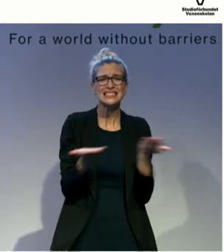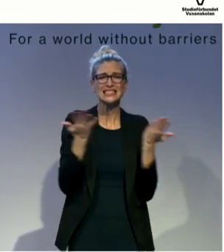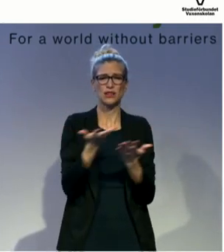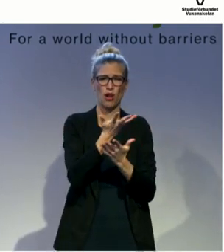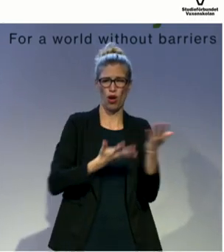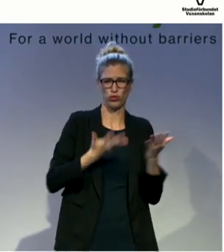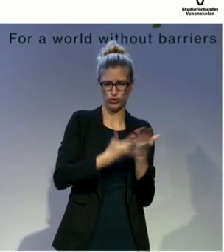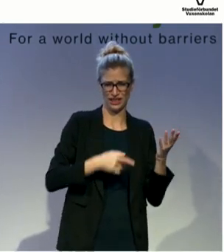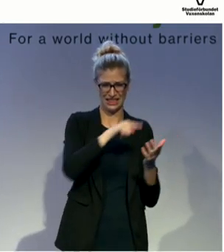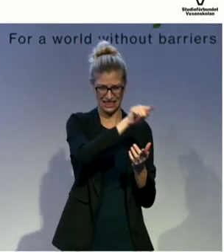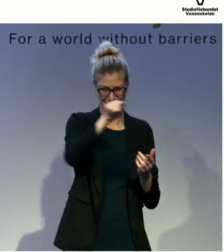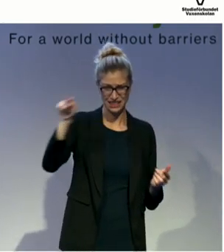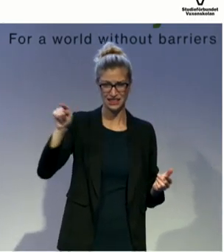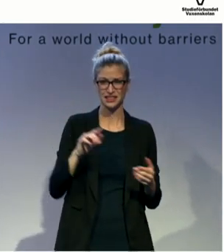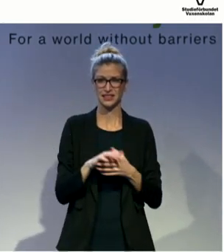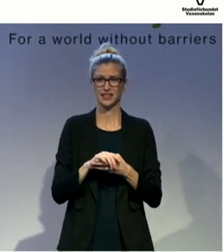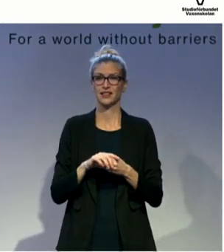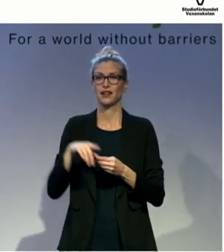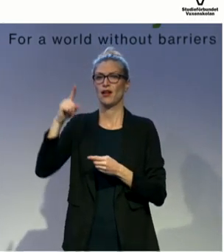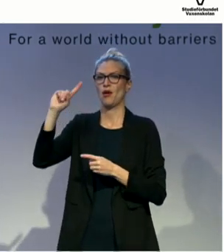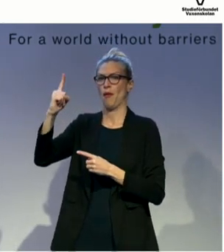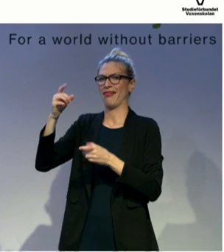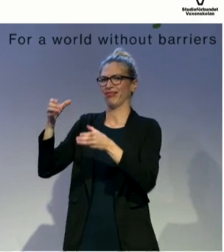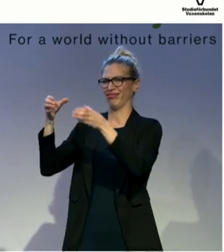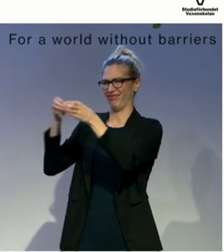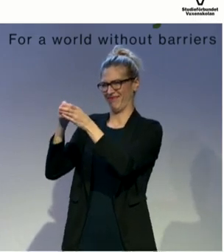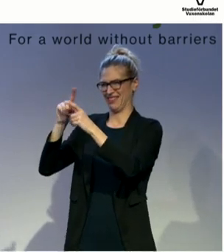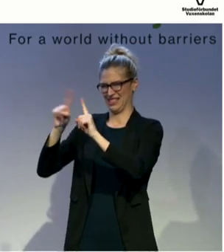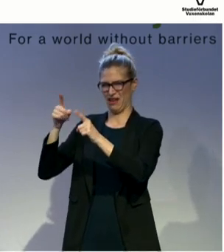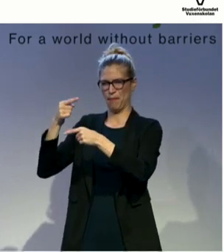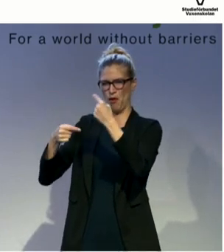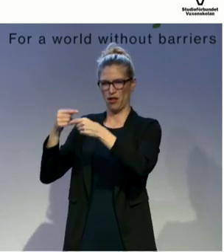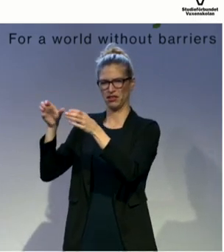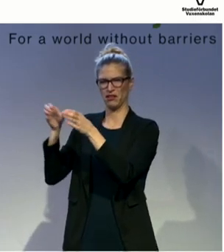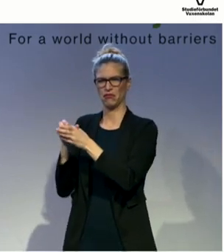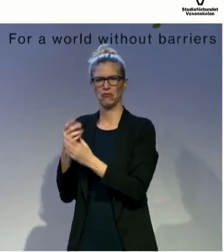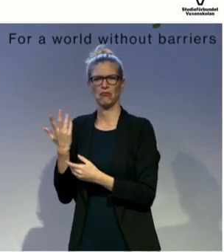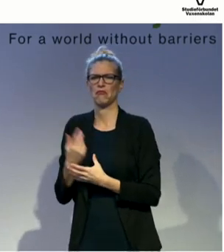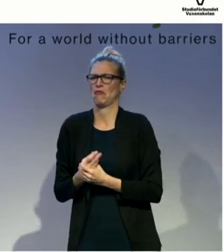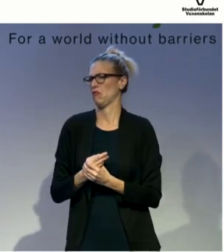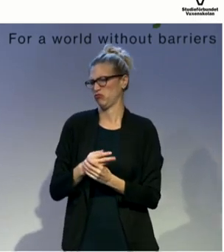One of the party's answers, no, we don't have that, but you can have a lollipop instead.